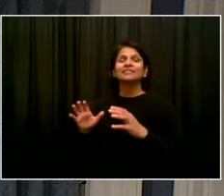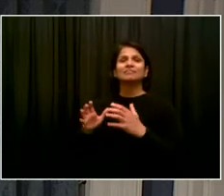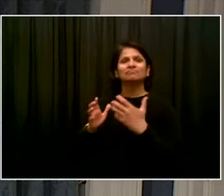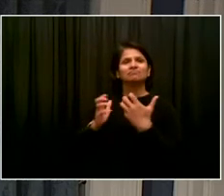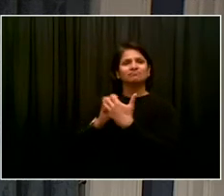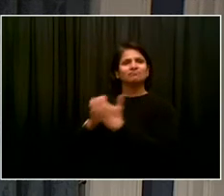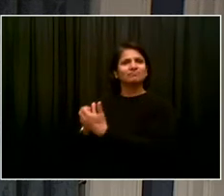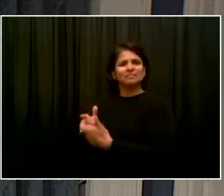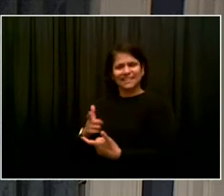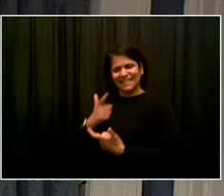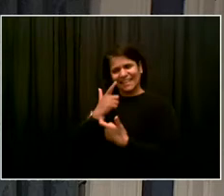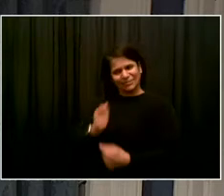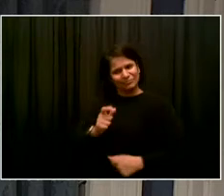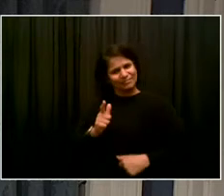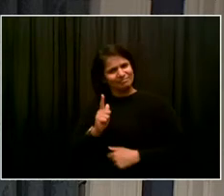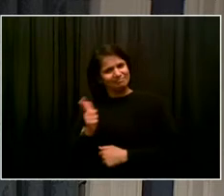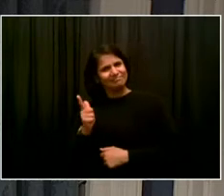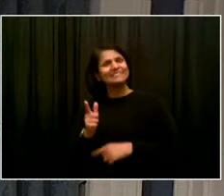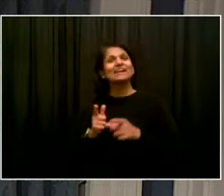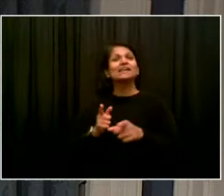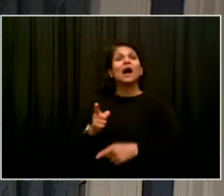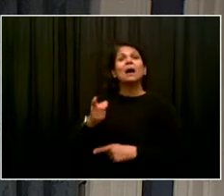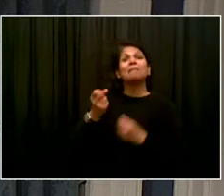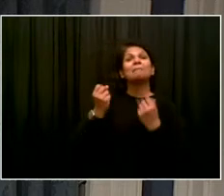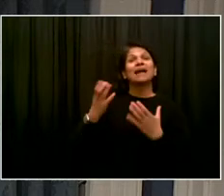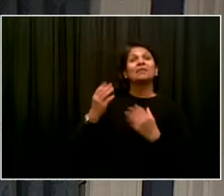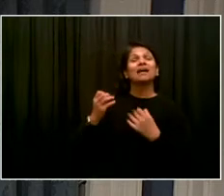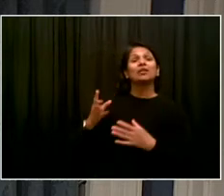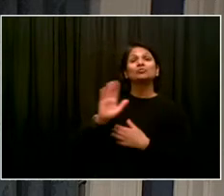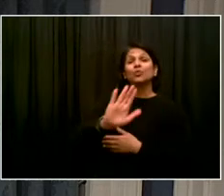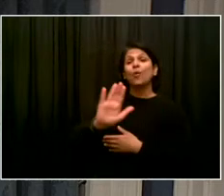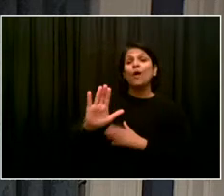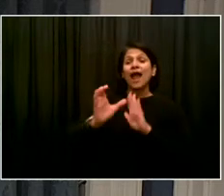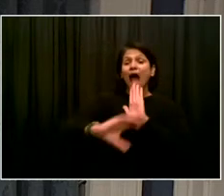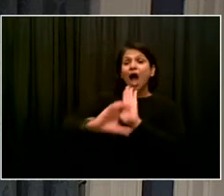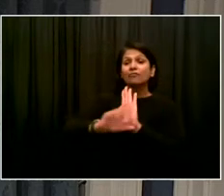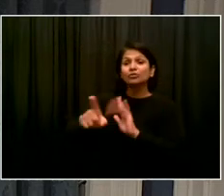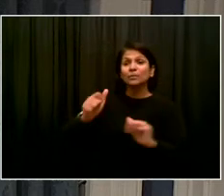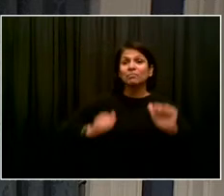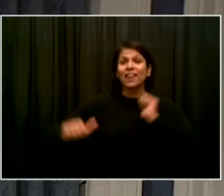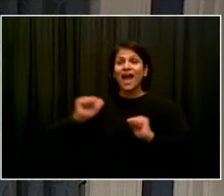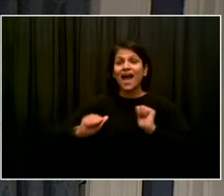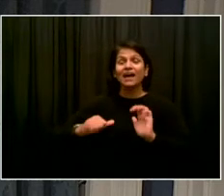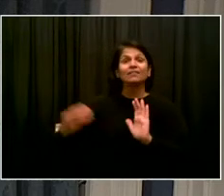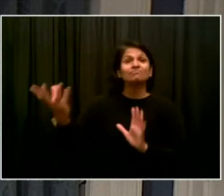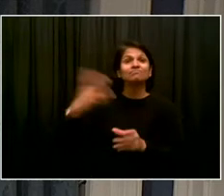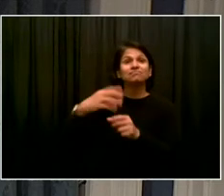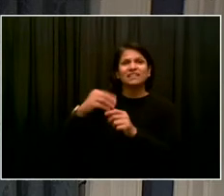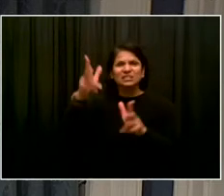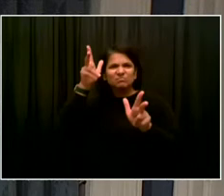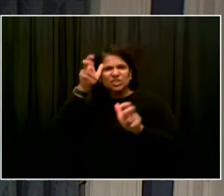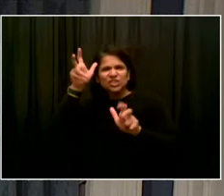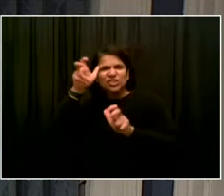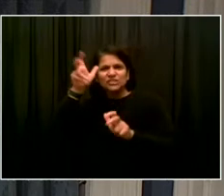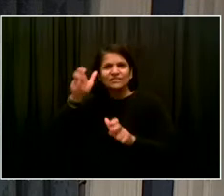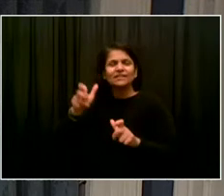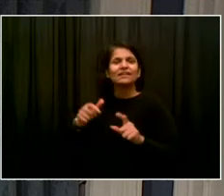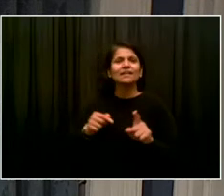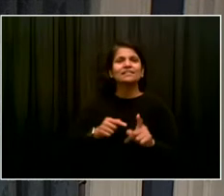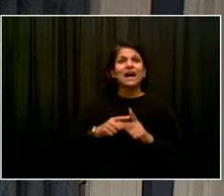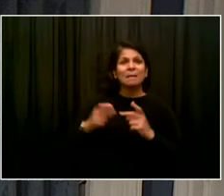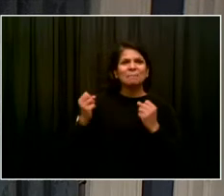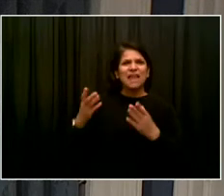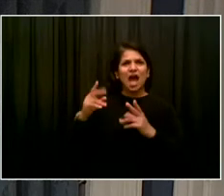is an admirable civic figure. Okay. Although Nucky is a very, very capable, let's say that. Civic-minded, you know.